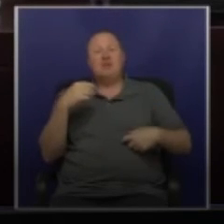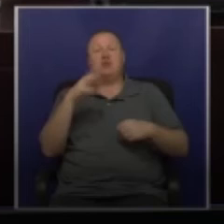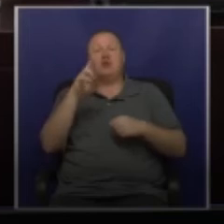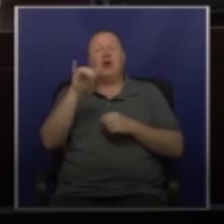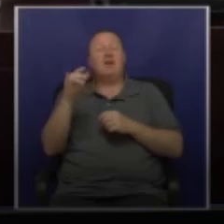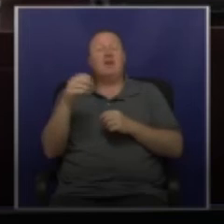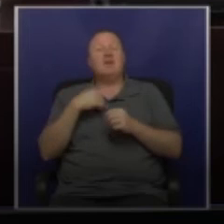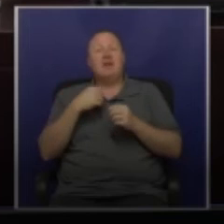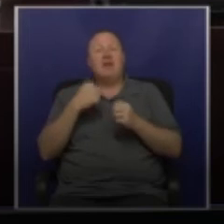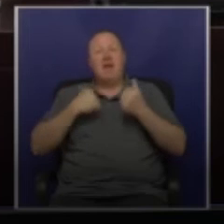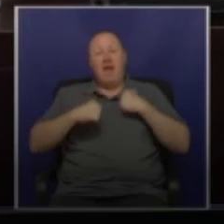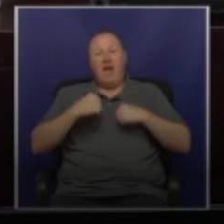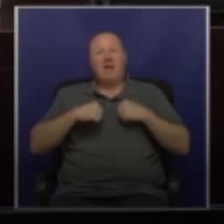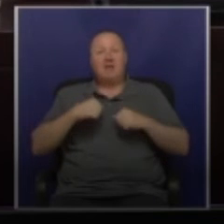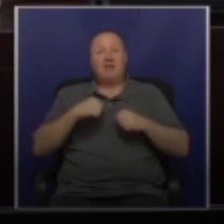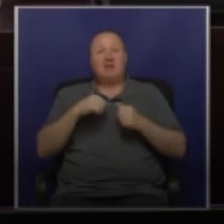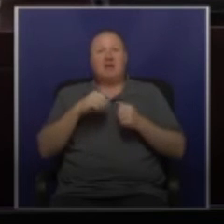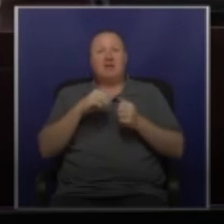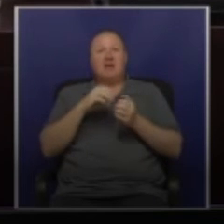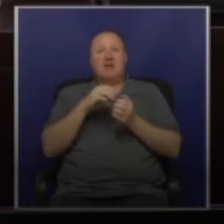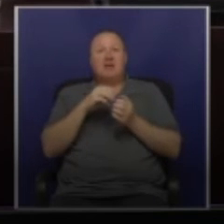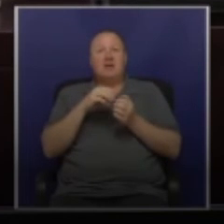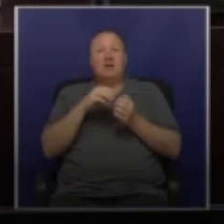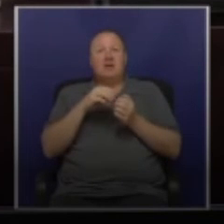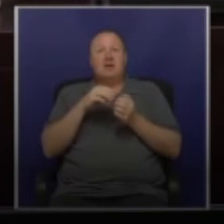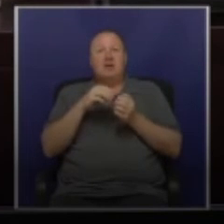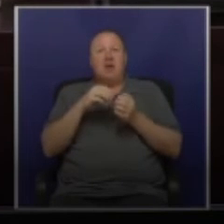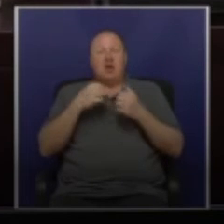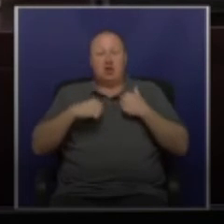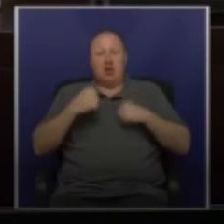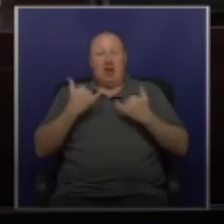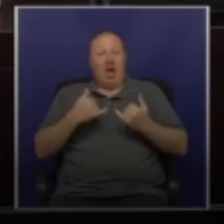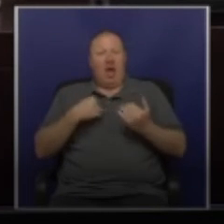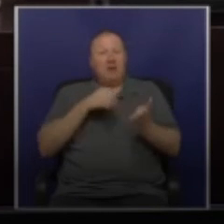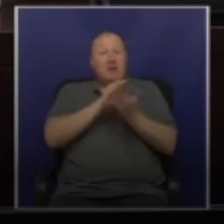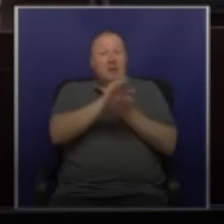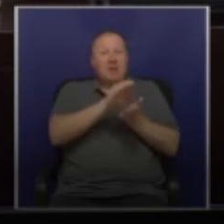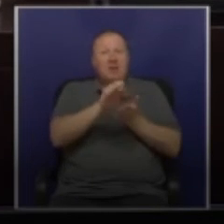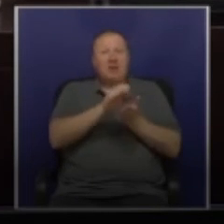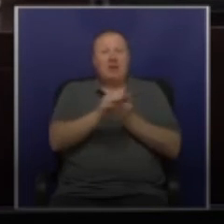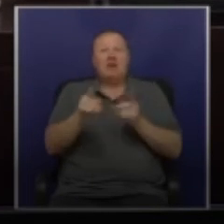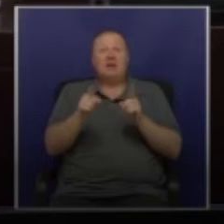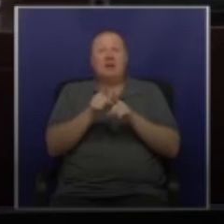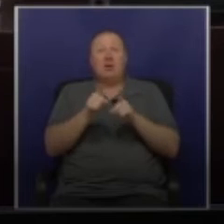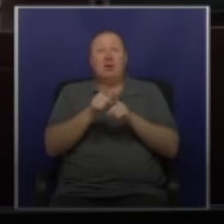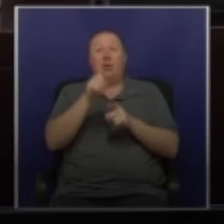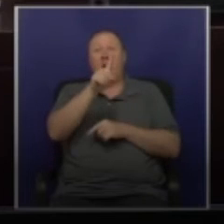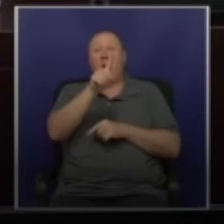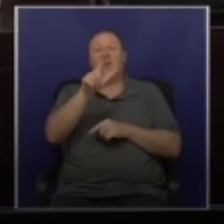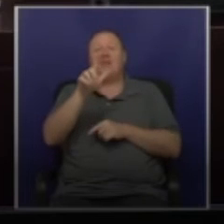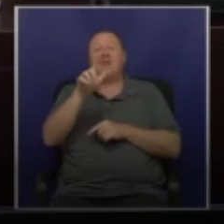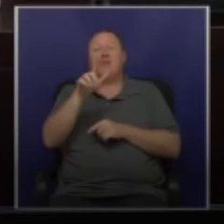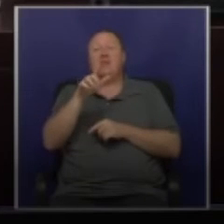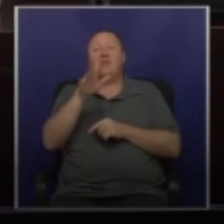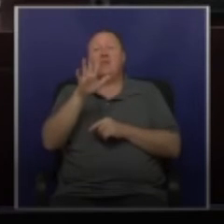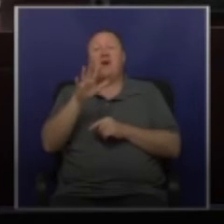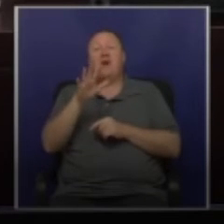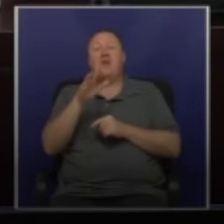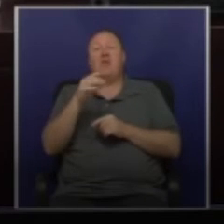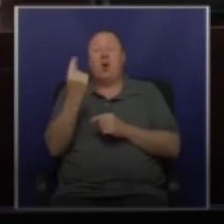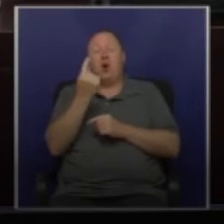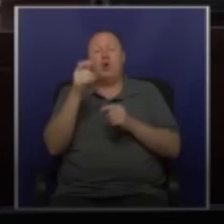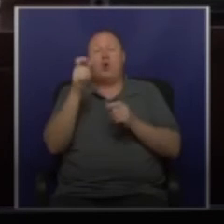whose government has ordered the execution of more than 1,275 of their own citizens since August 2021,